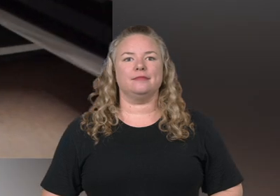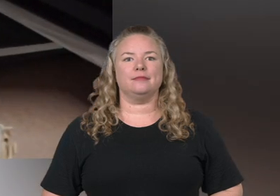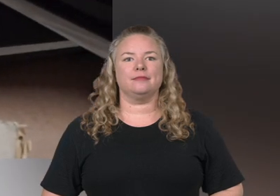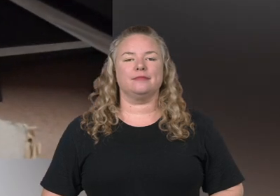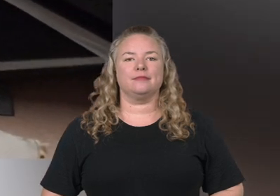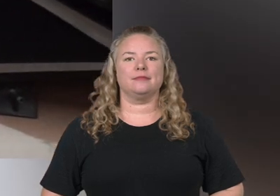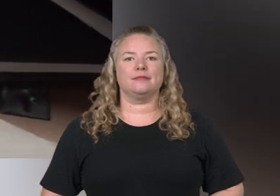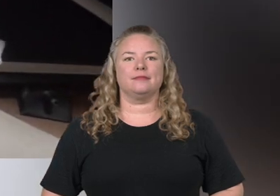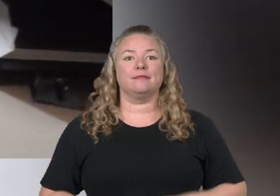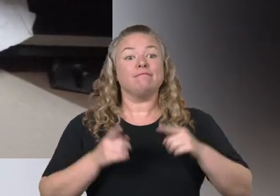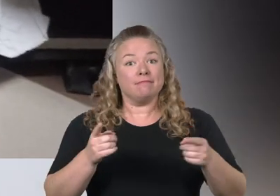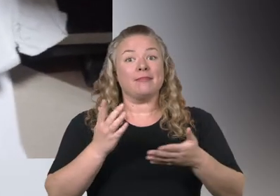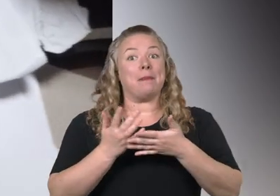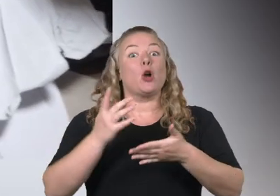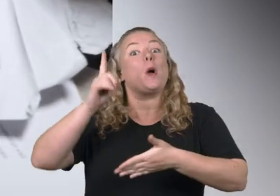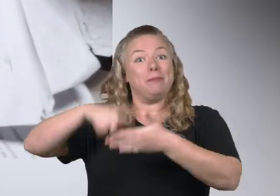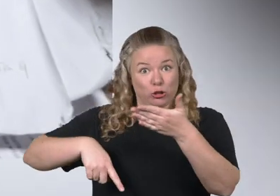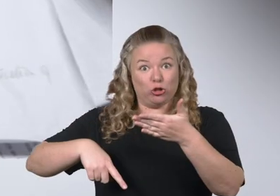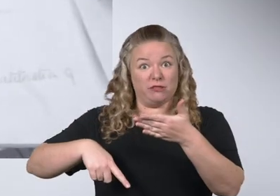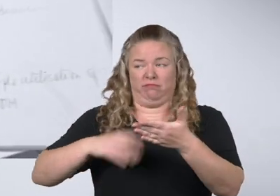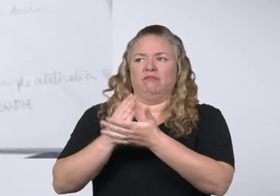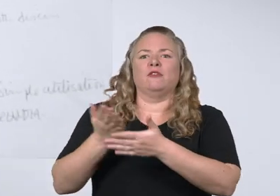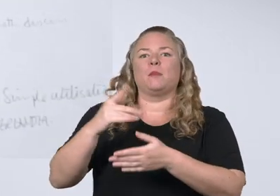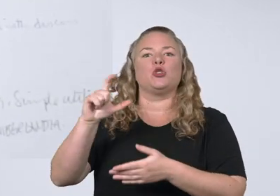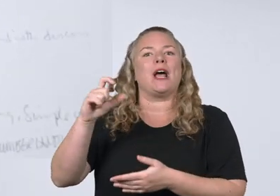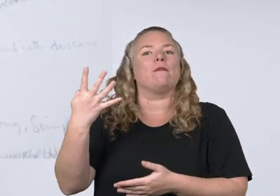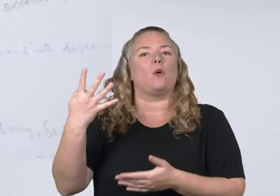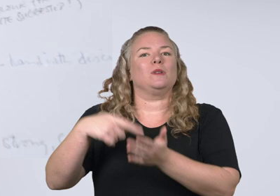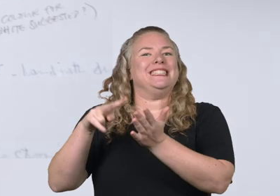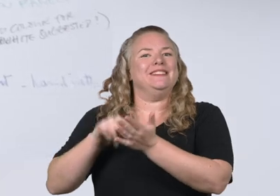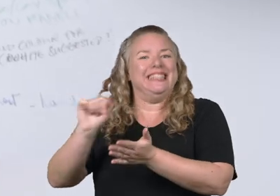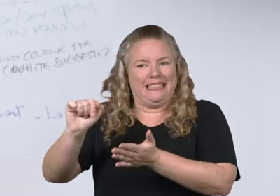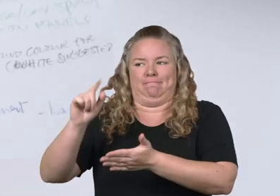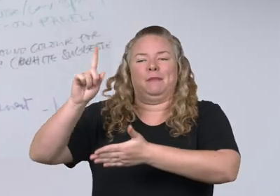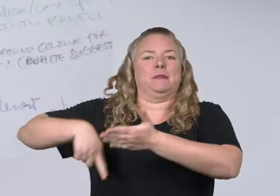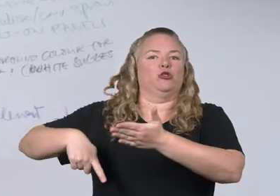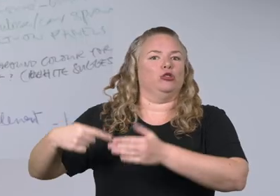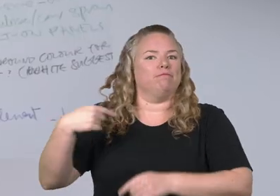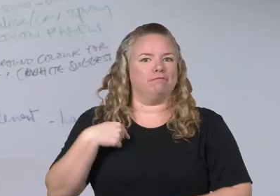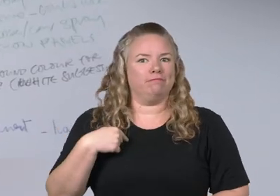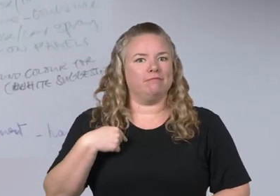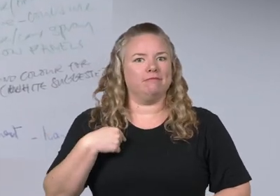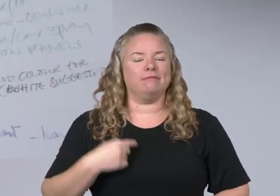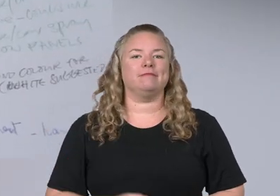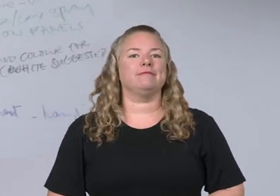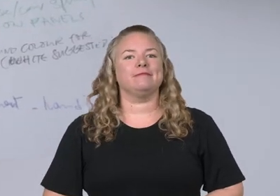Well, that was a commission, but it was a definite commission for Channel 4 telly.